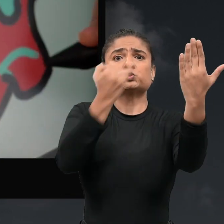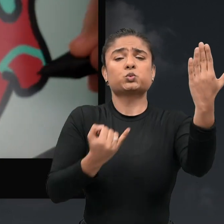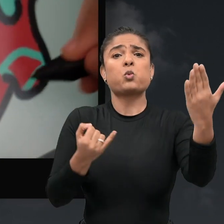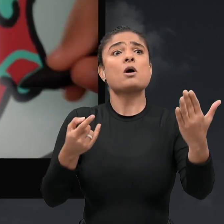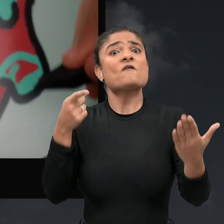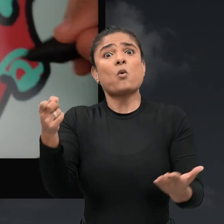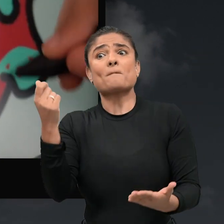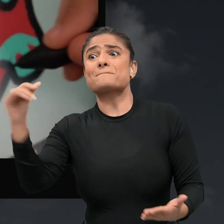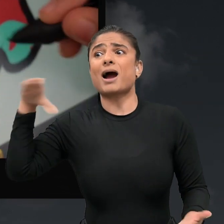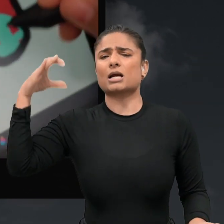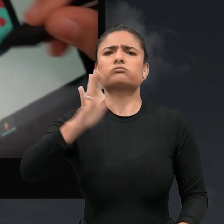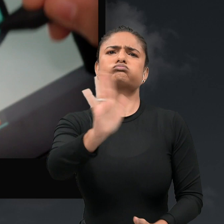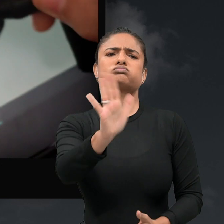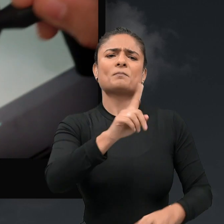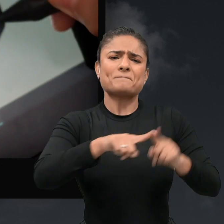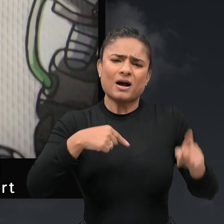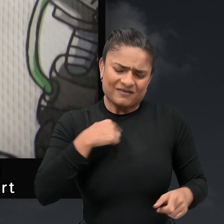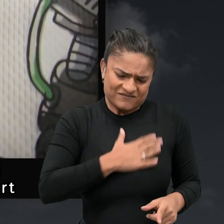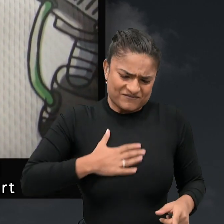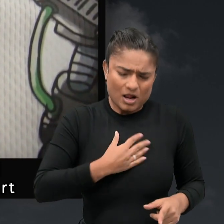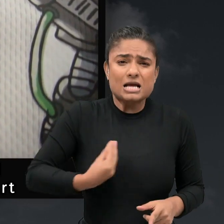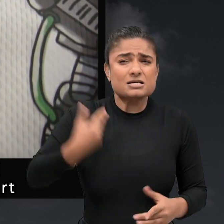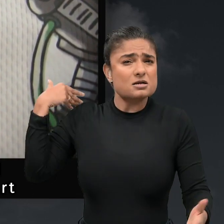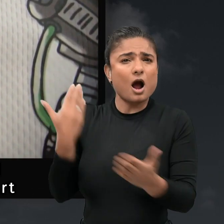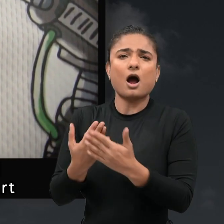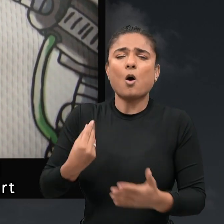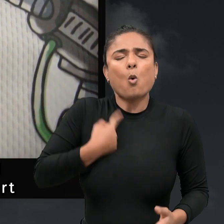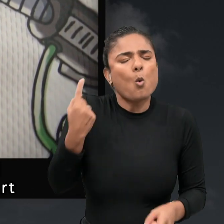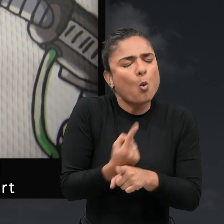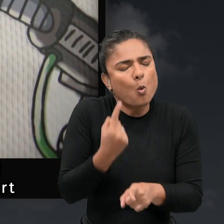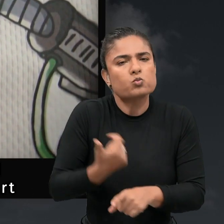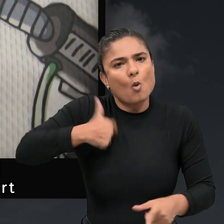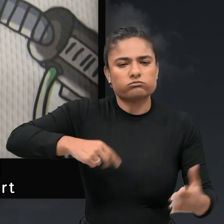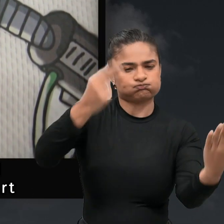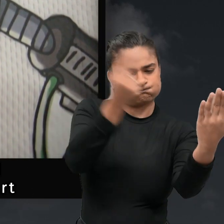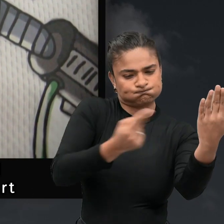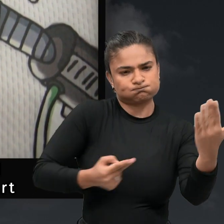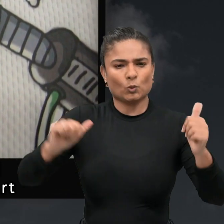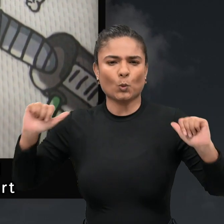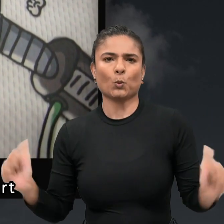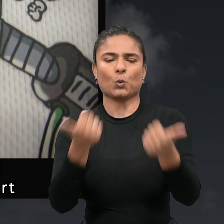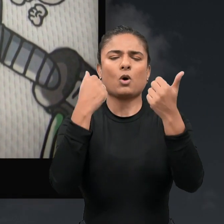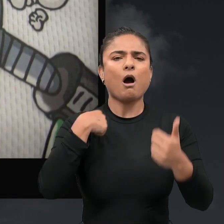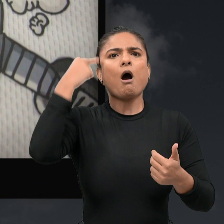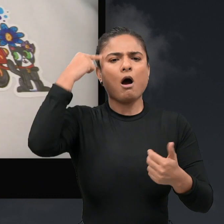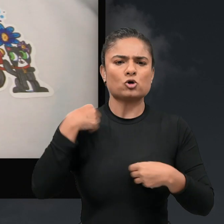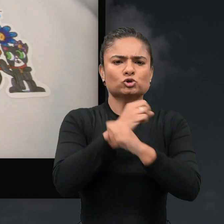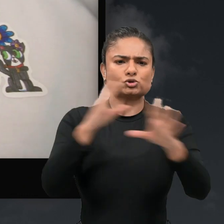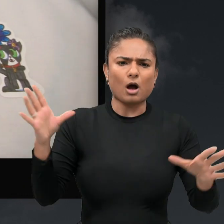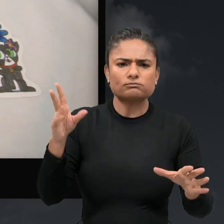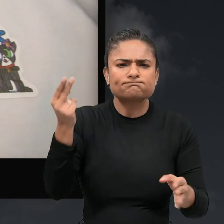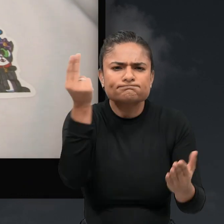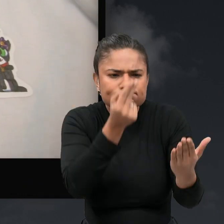not because of the money or that. When I was younger, I always wanted to be like famous YouTubers where they do art, and then I